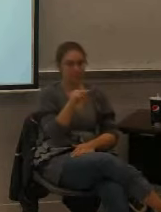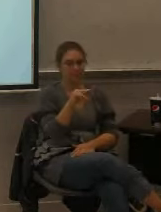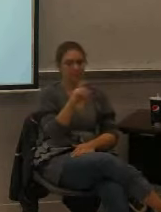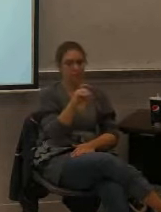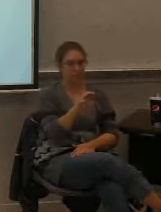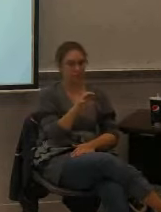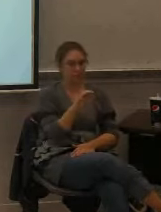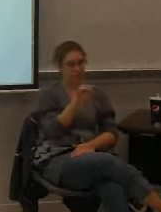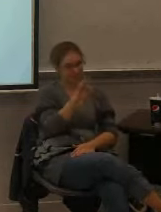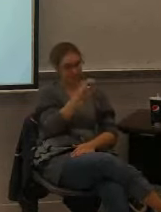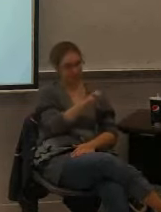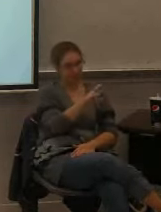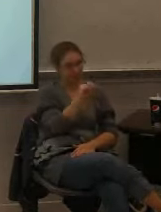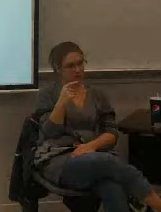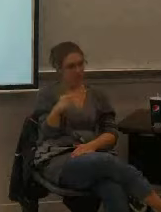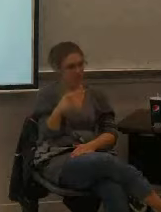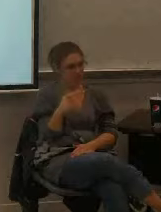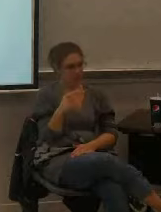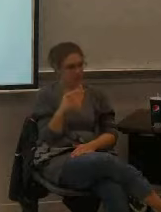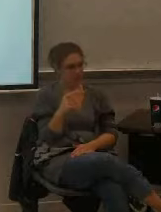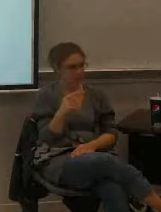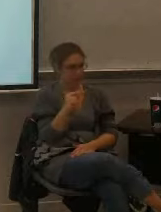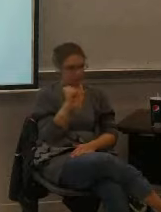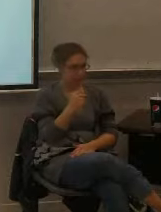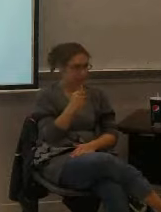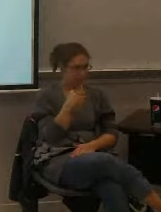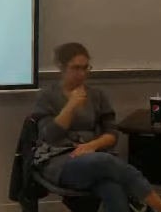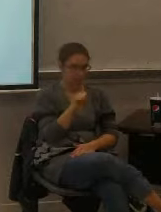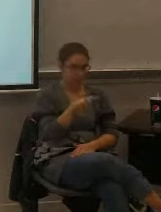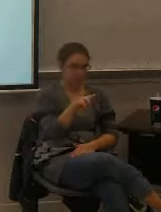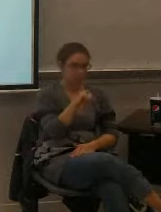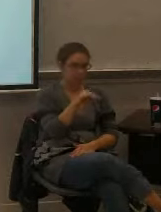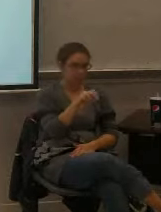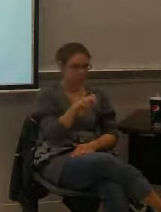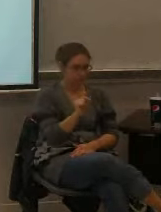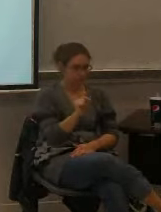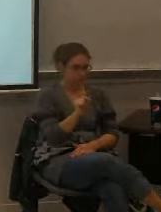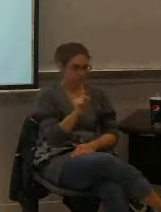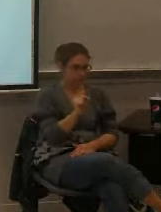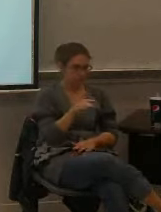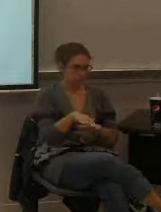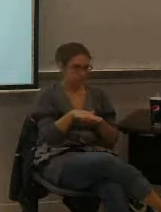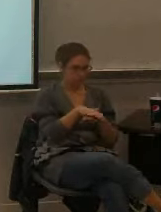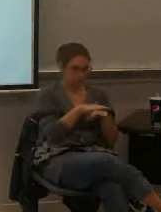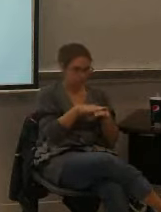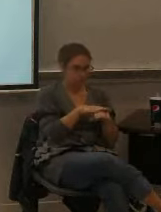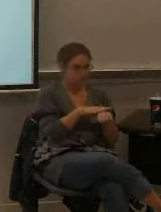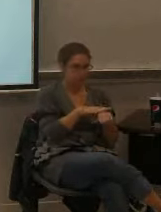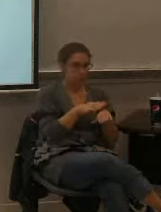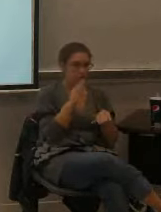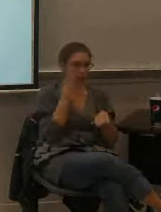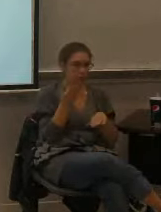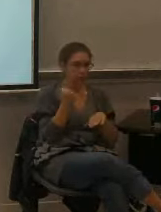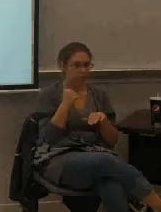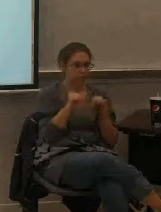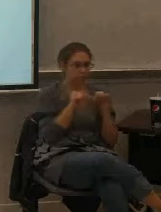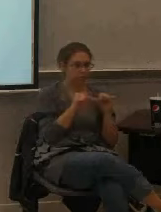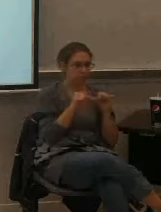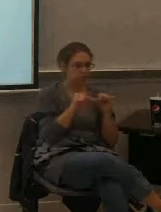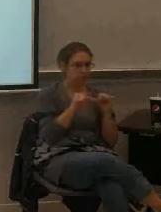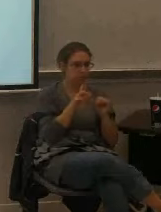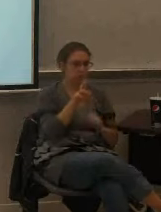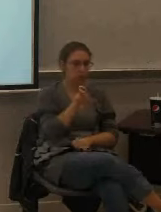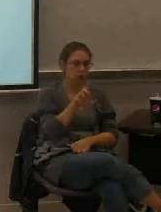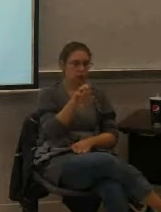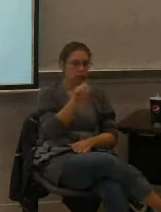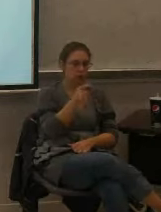the iron and the phosphate weren't trapping the sediment on the oxidized microzone at the surface. It was continuously reloading